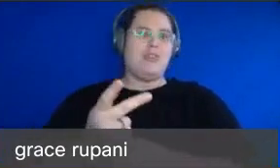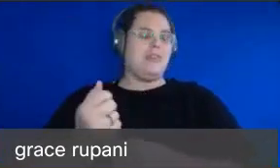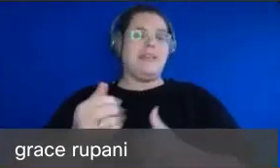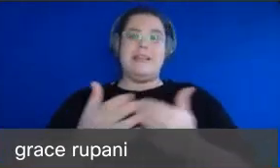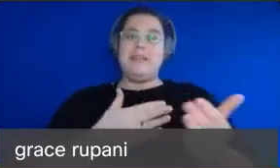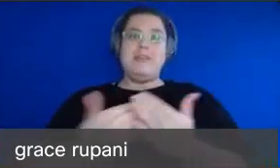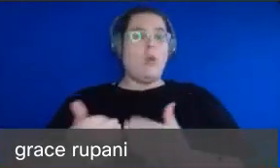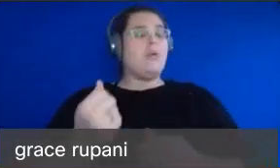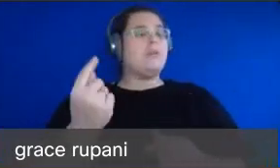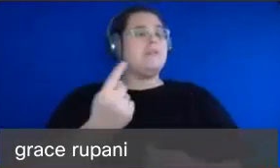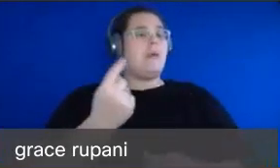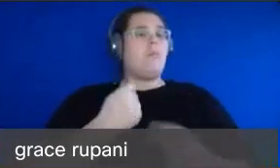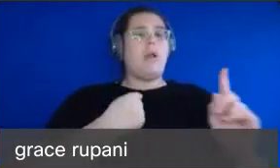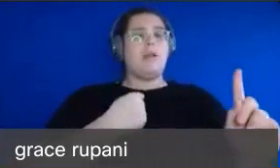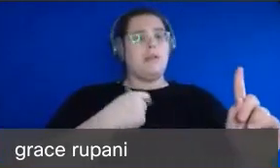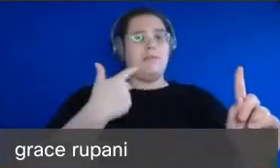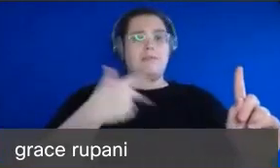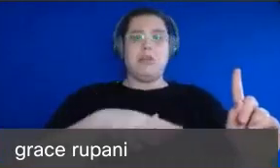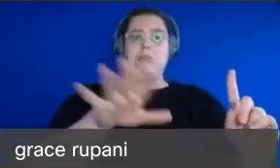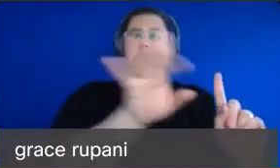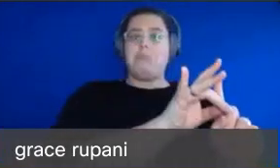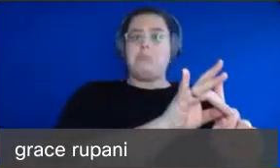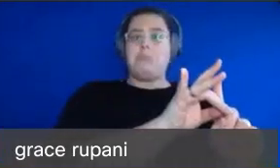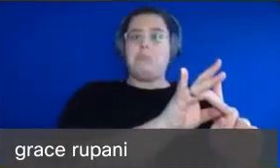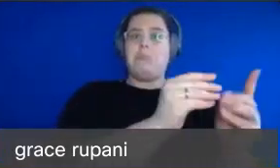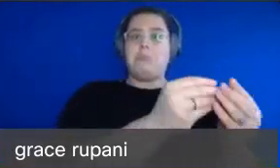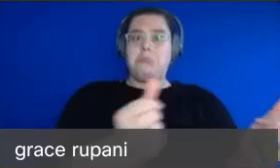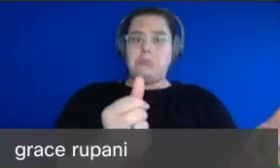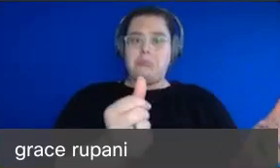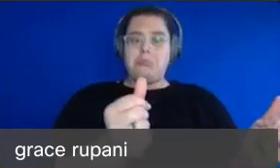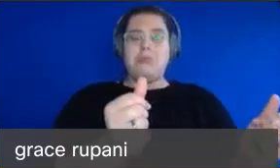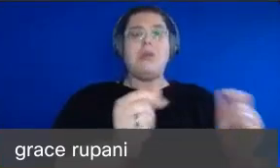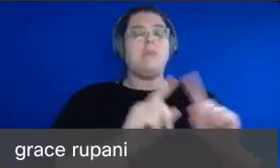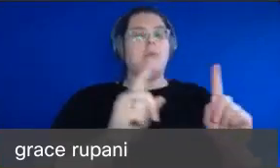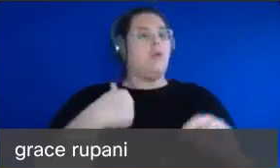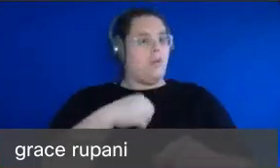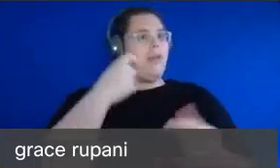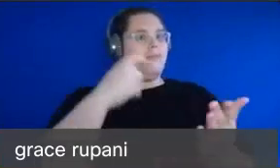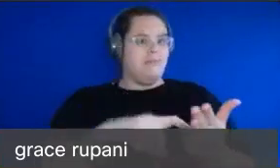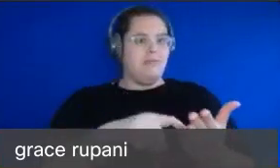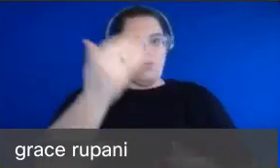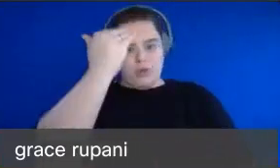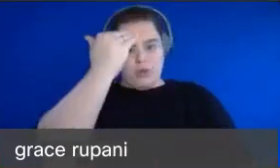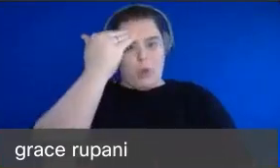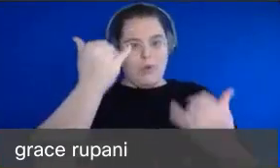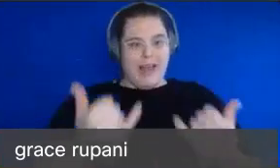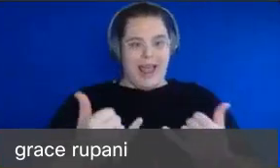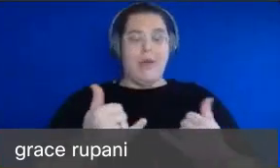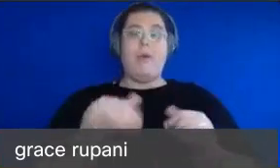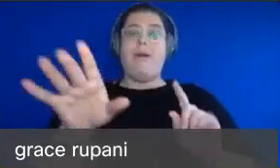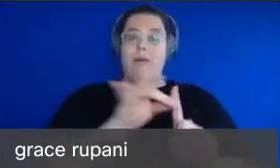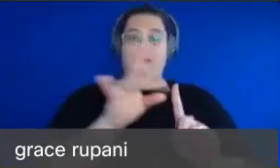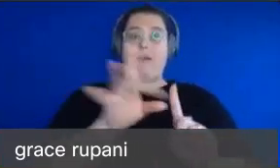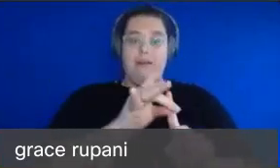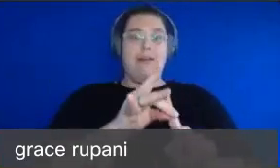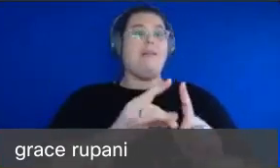COVID. We do now know clearly you can get it again. DC Health is tracking